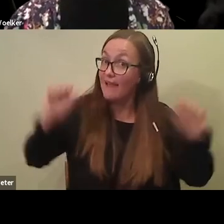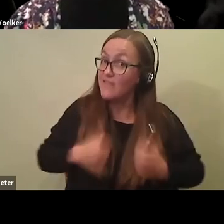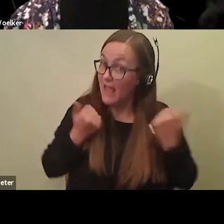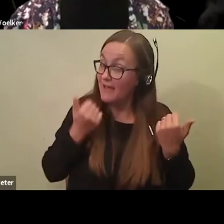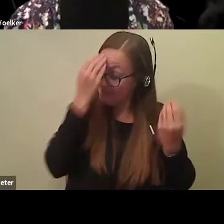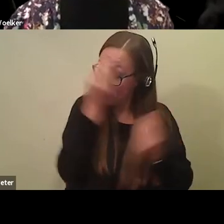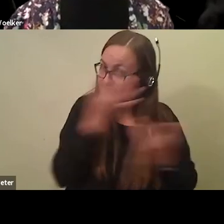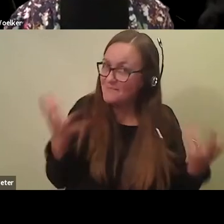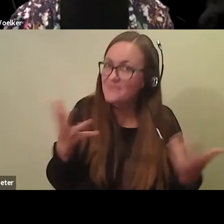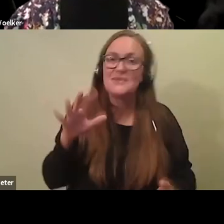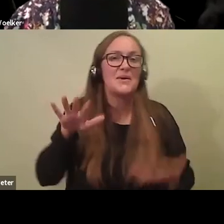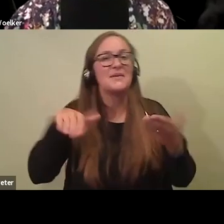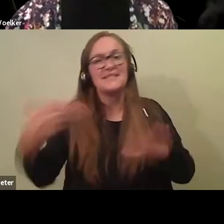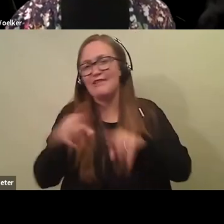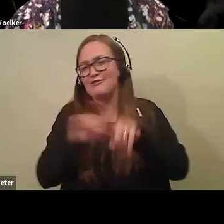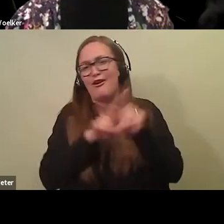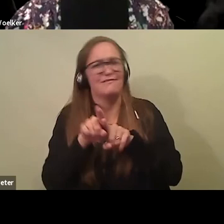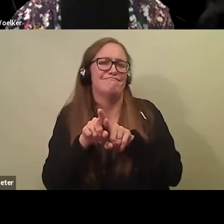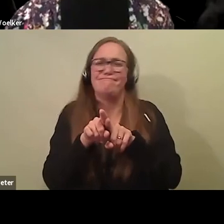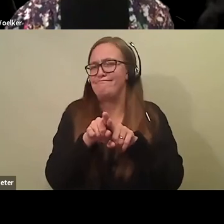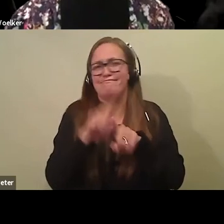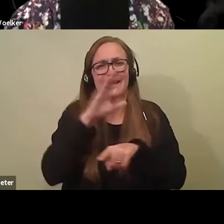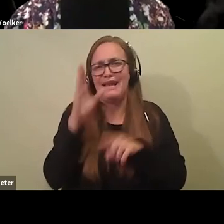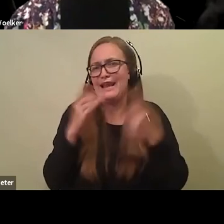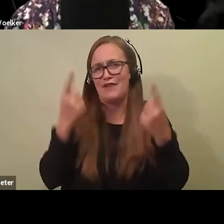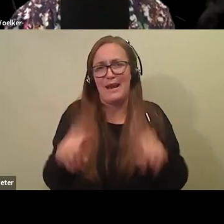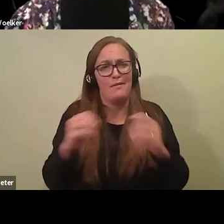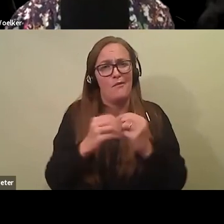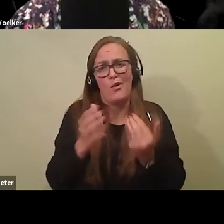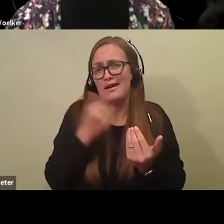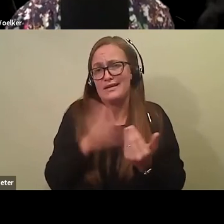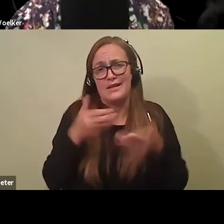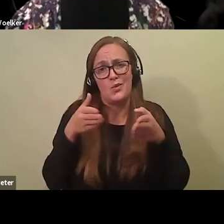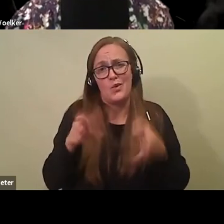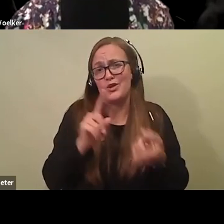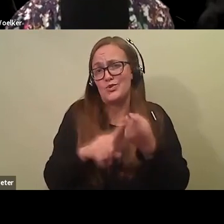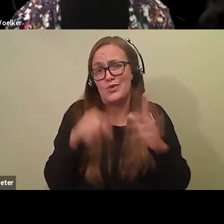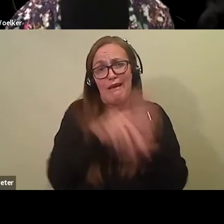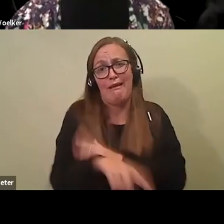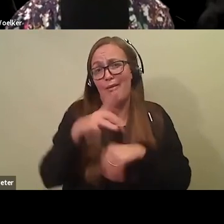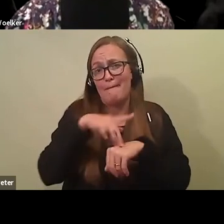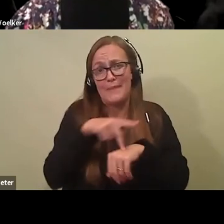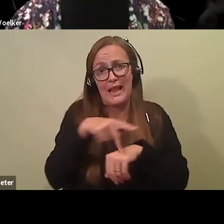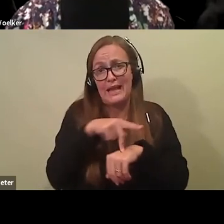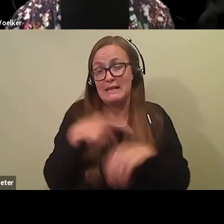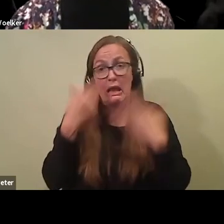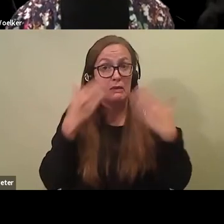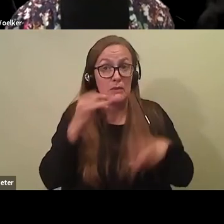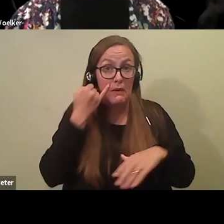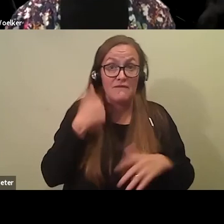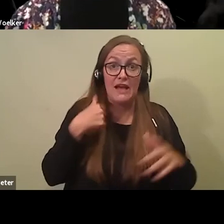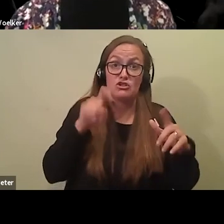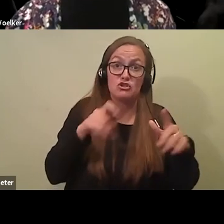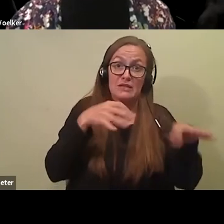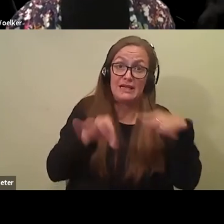it's never going to happen. There are far easier way to kill planets. So I'm not sure if I should explain all the easier way to kill planets. We